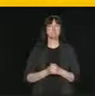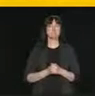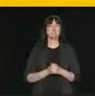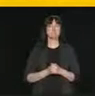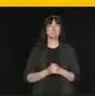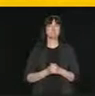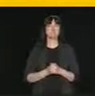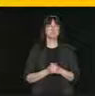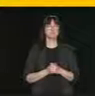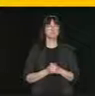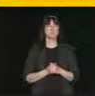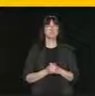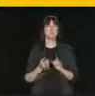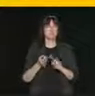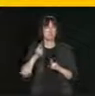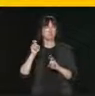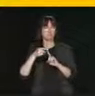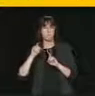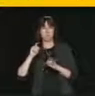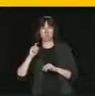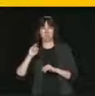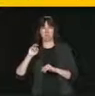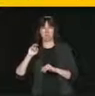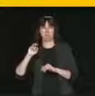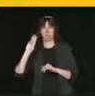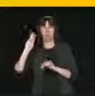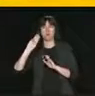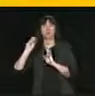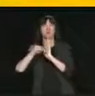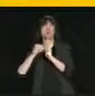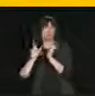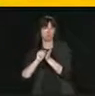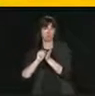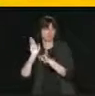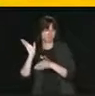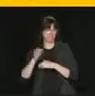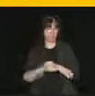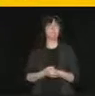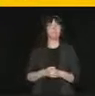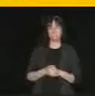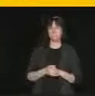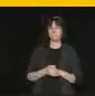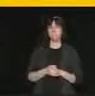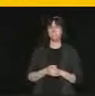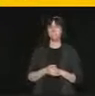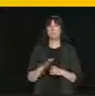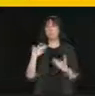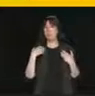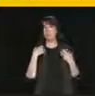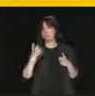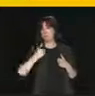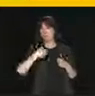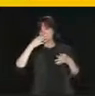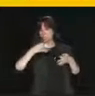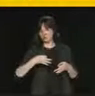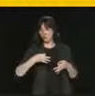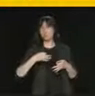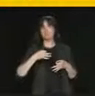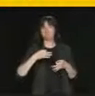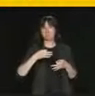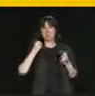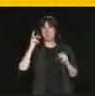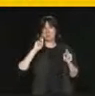Good morning, Mr. Trudeau. I'd like to come back to Health Canada's decision. There are a number of francophones who are extremely offended